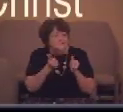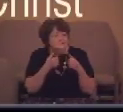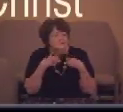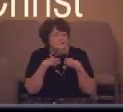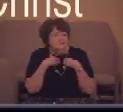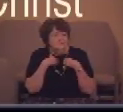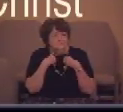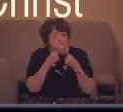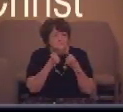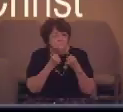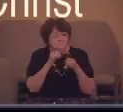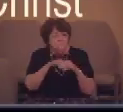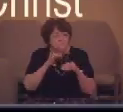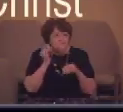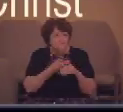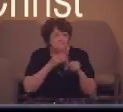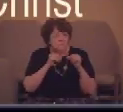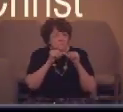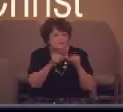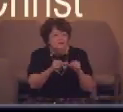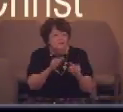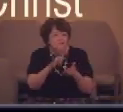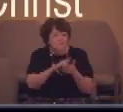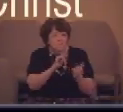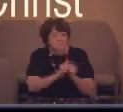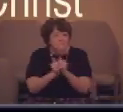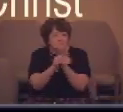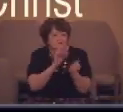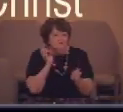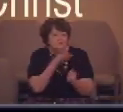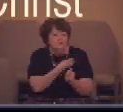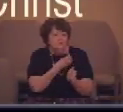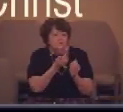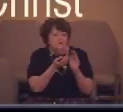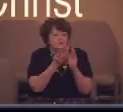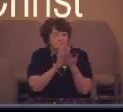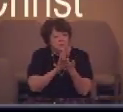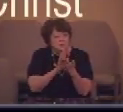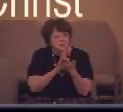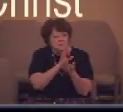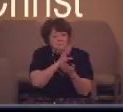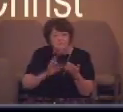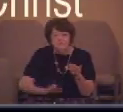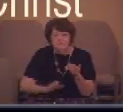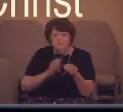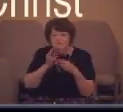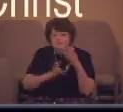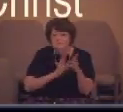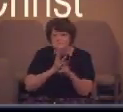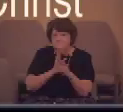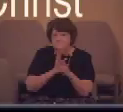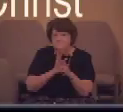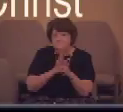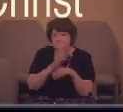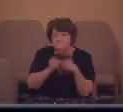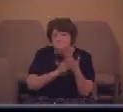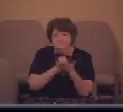in our perseverance so that together we can be Christ to the world. Amen.